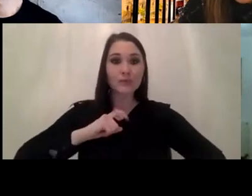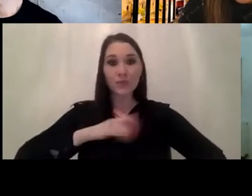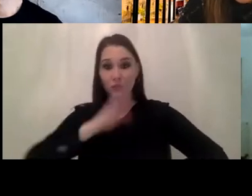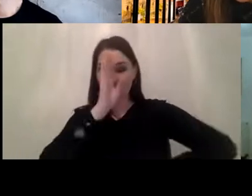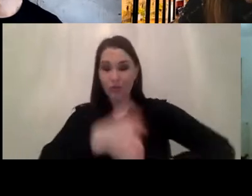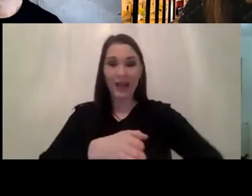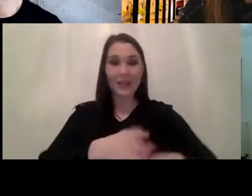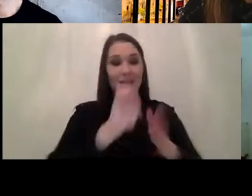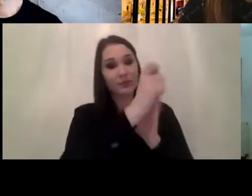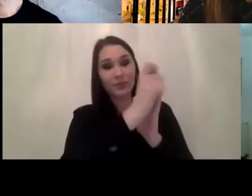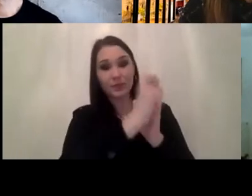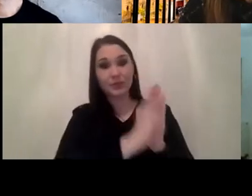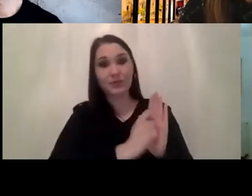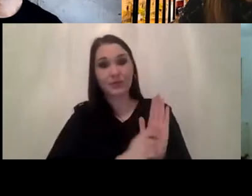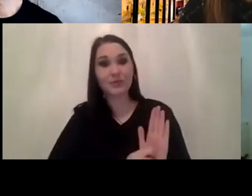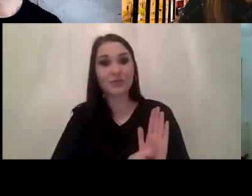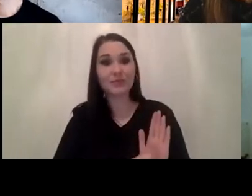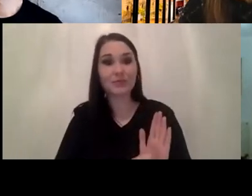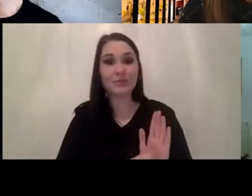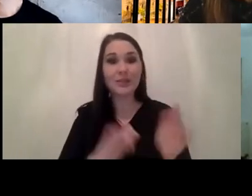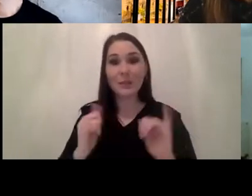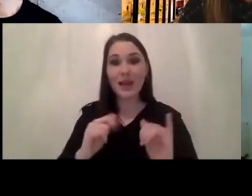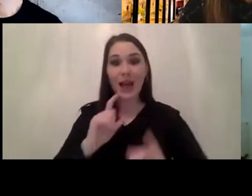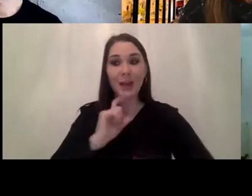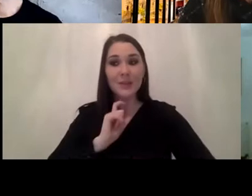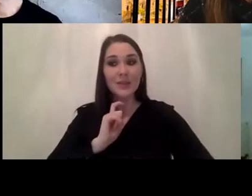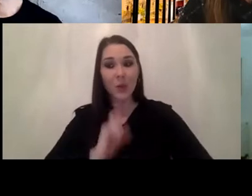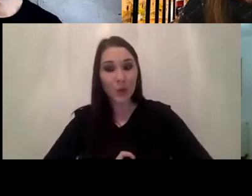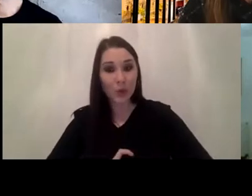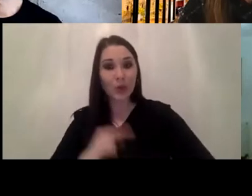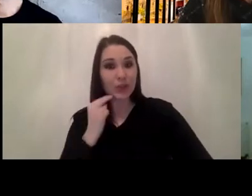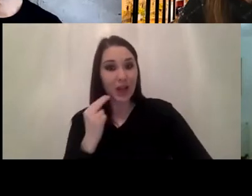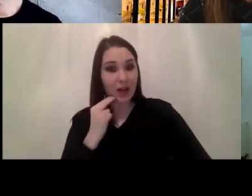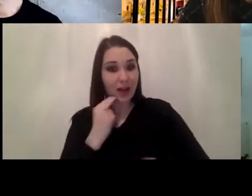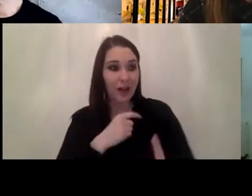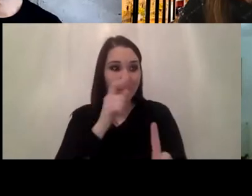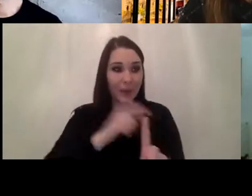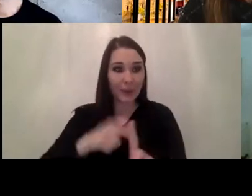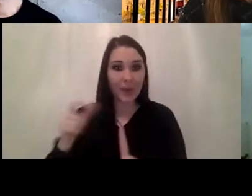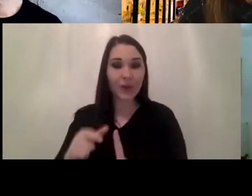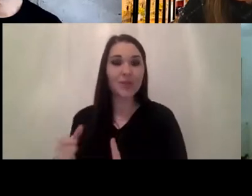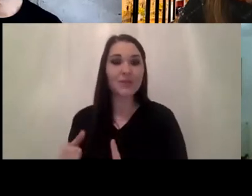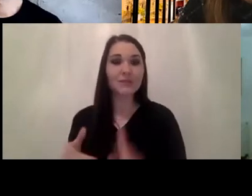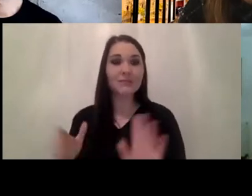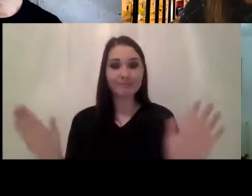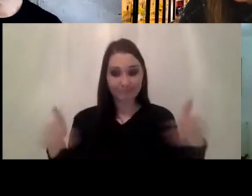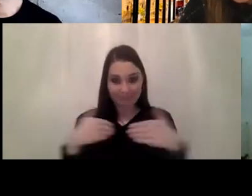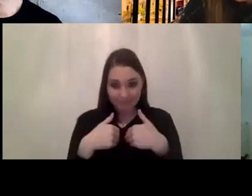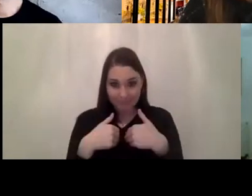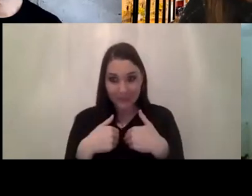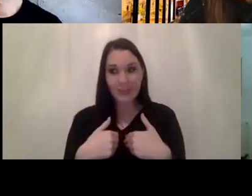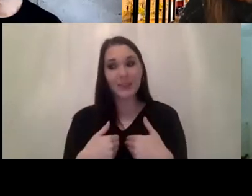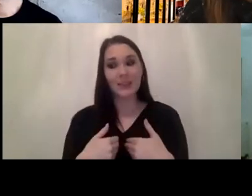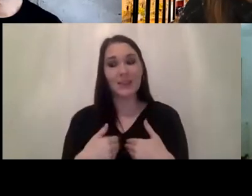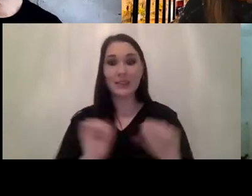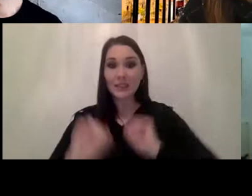map things out. And then sometimes that causes the more introverted people to sort of maybe like get inside themselves a little